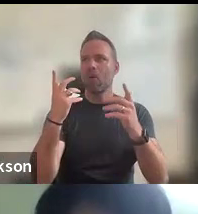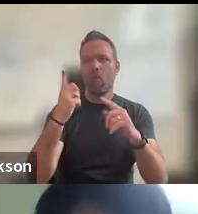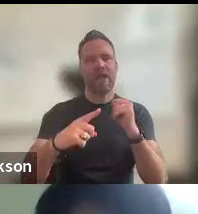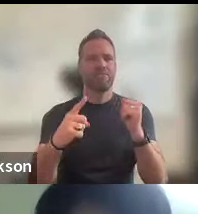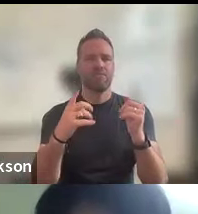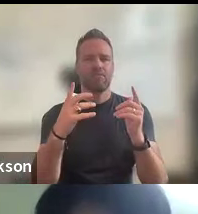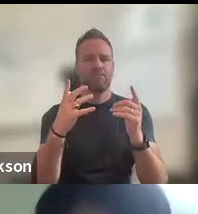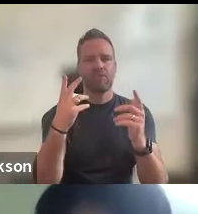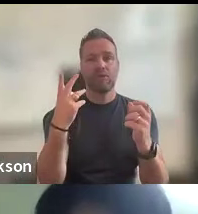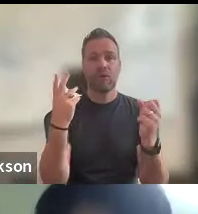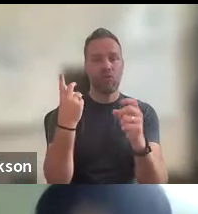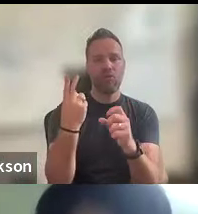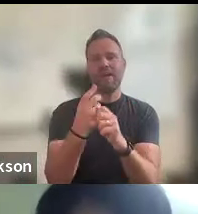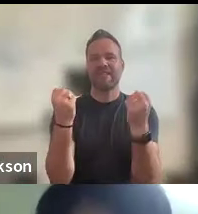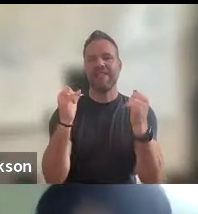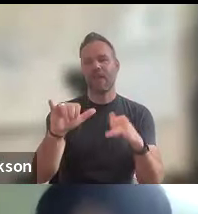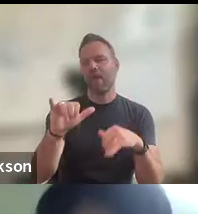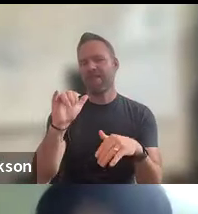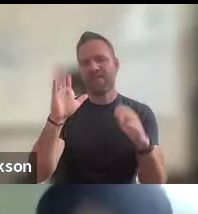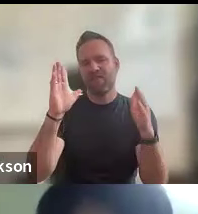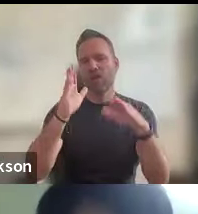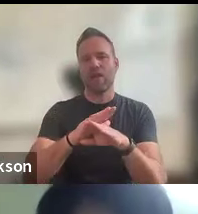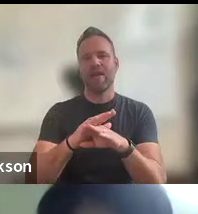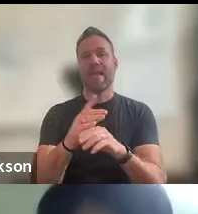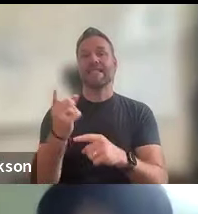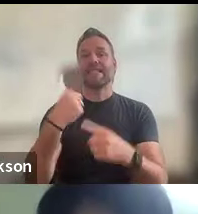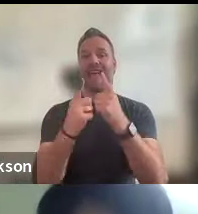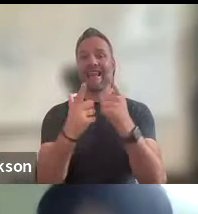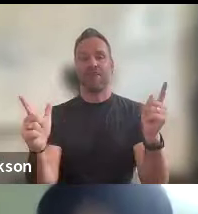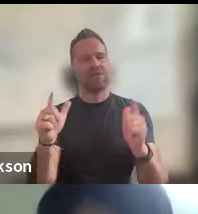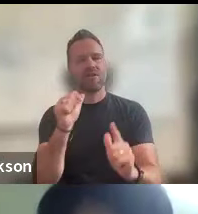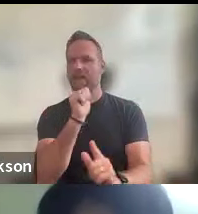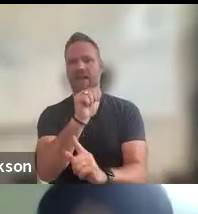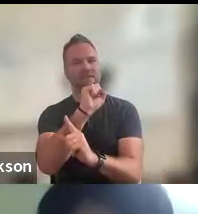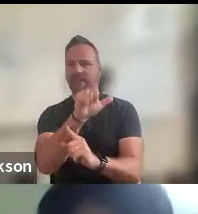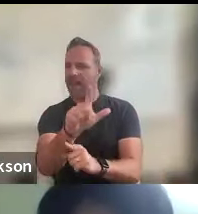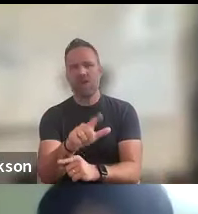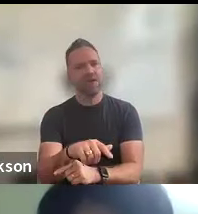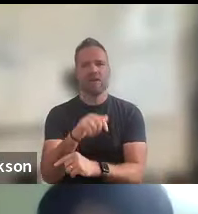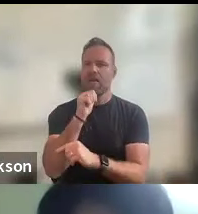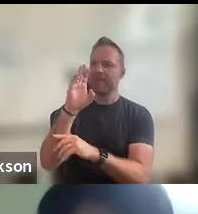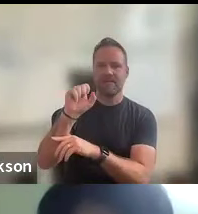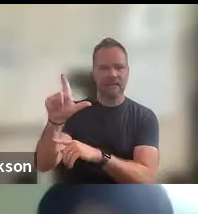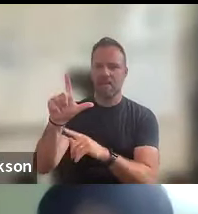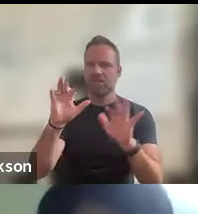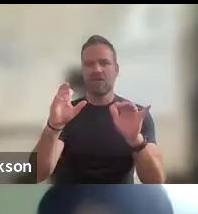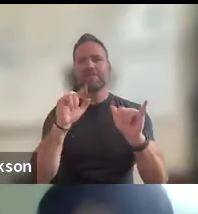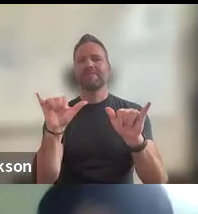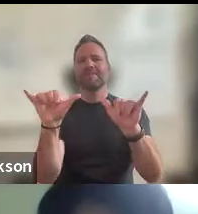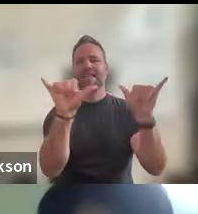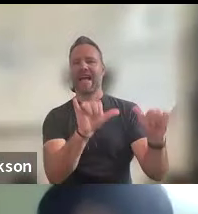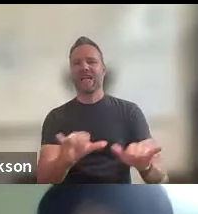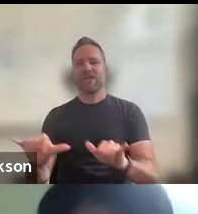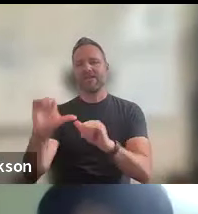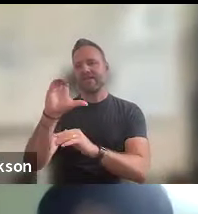We'll talk about different terminology for these terms, different signs. It's not just limited